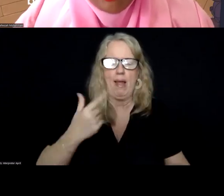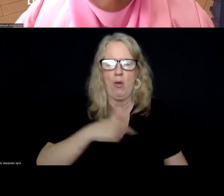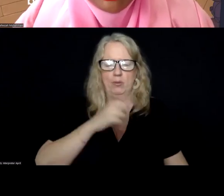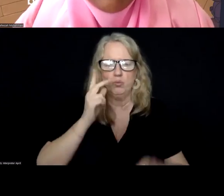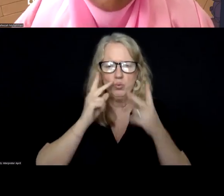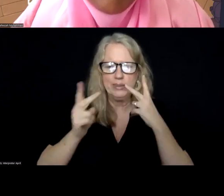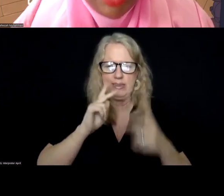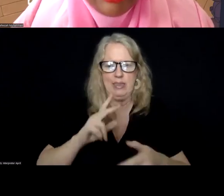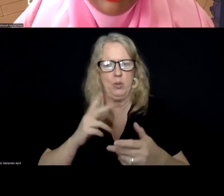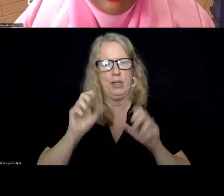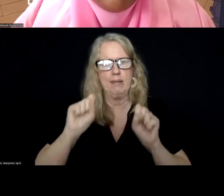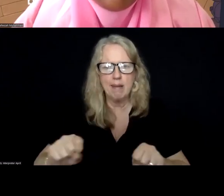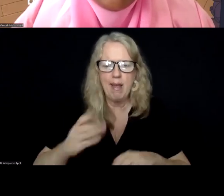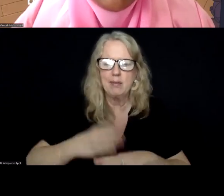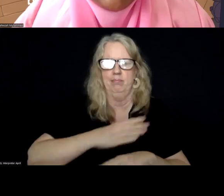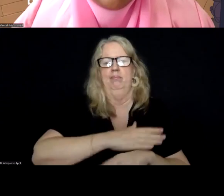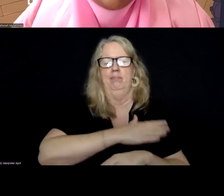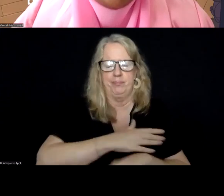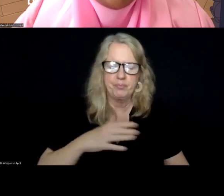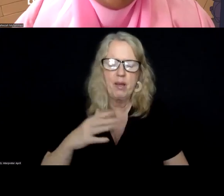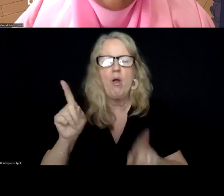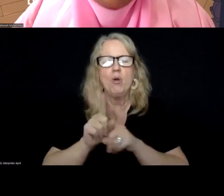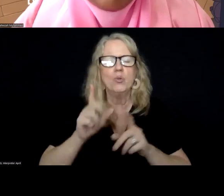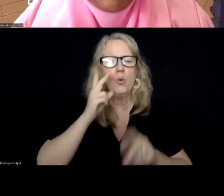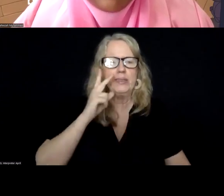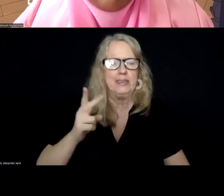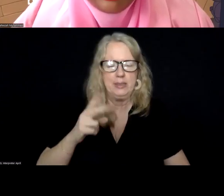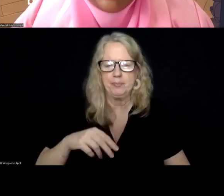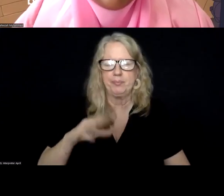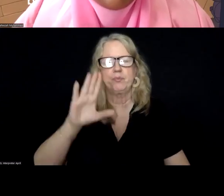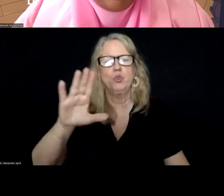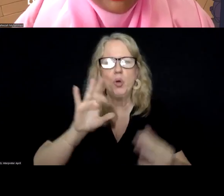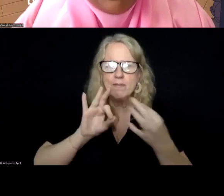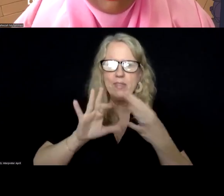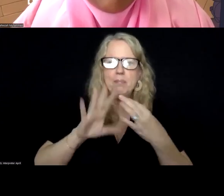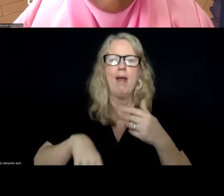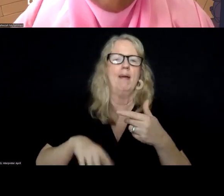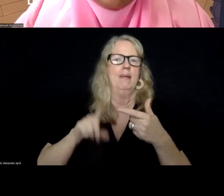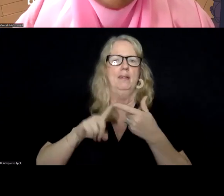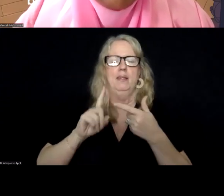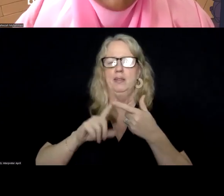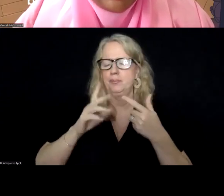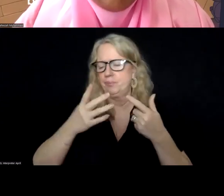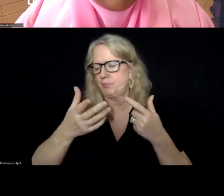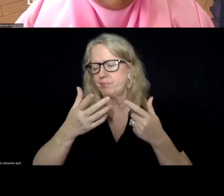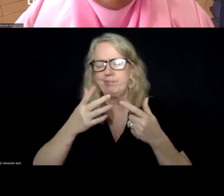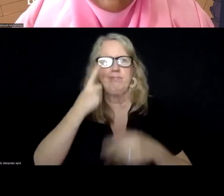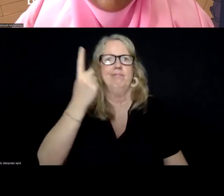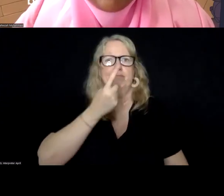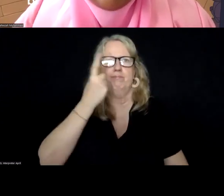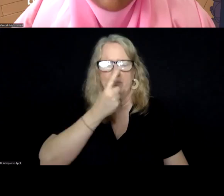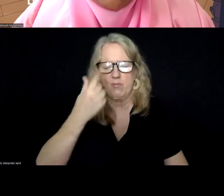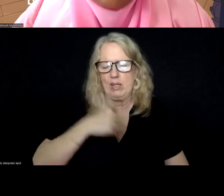what we can improve on, and also see that get your feedback on it, how it can be improved. This is something that we